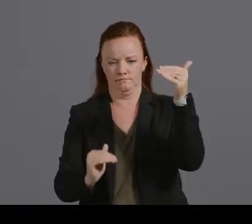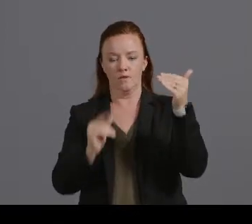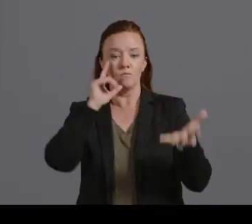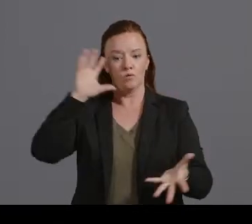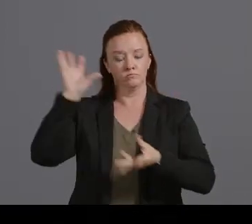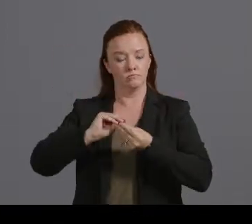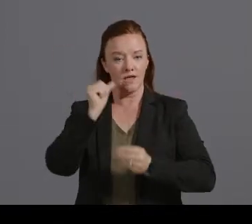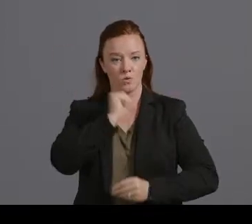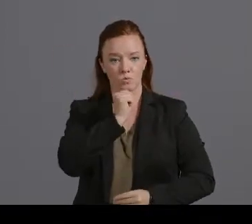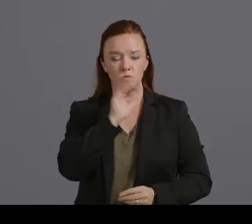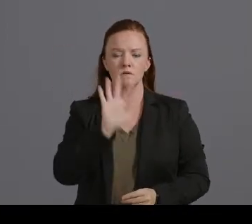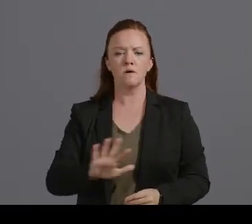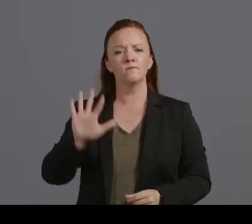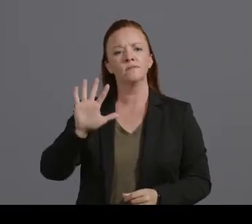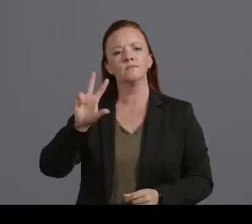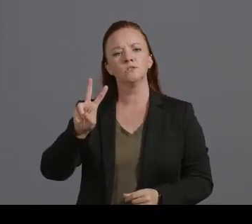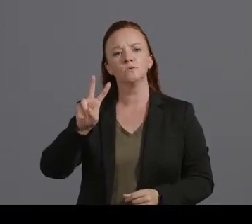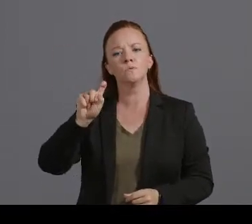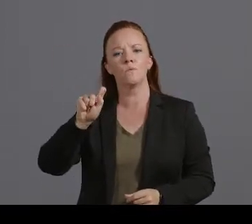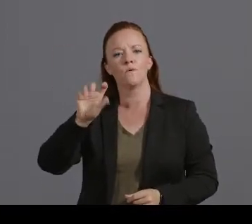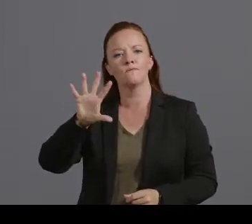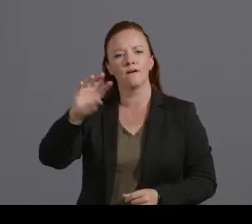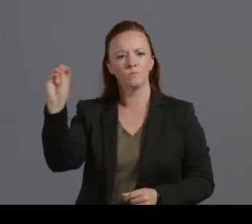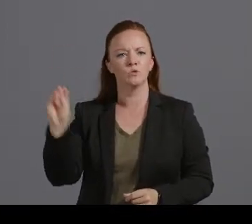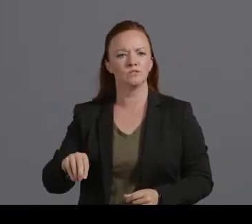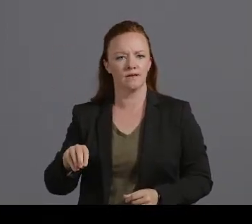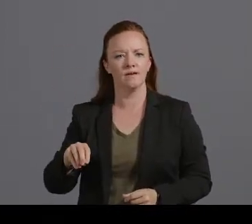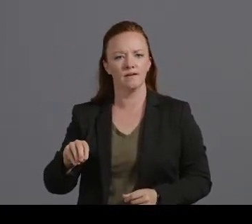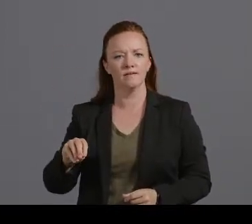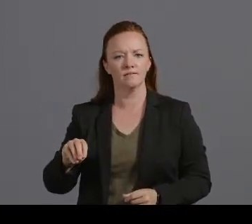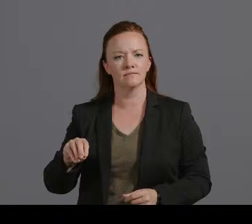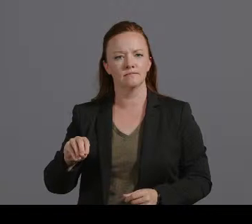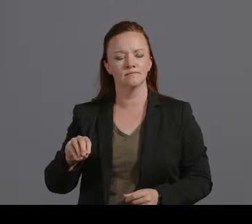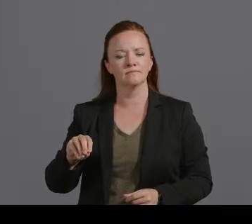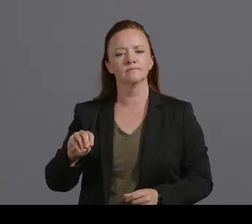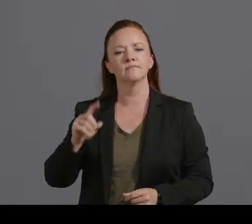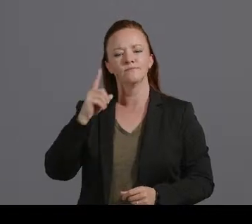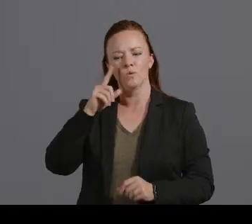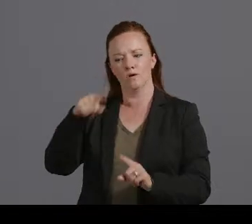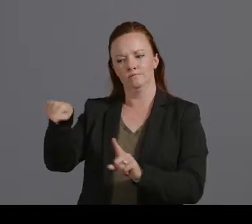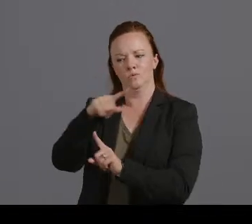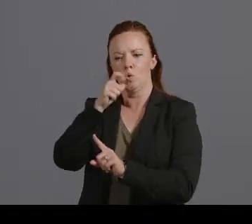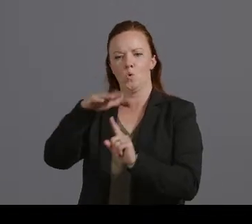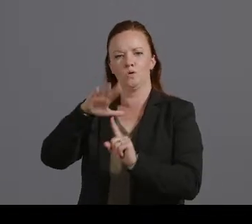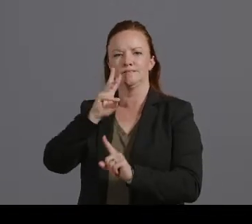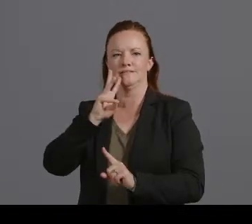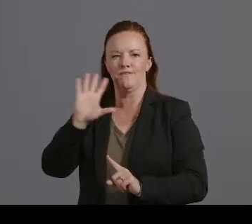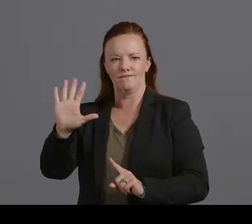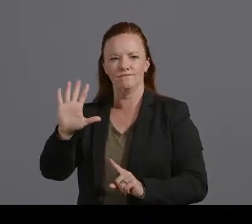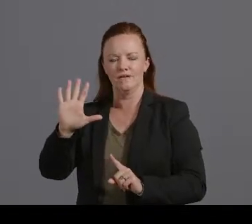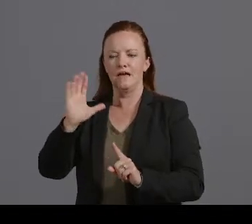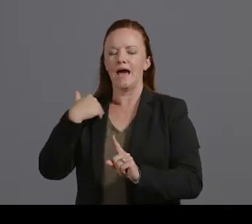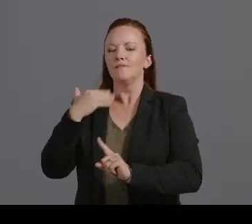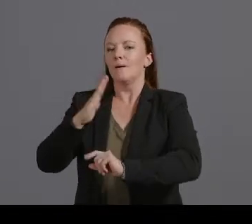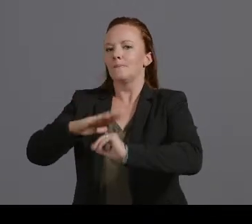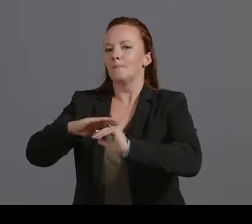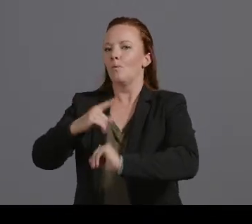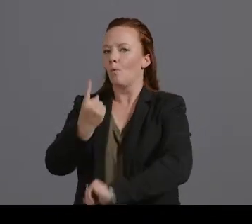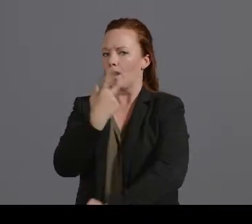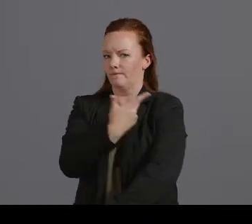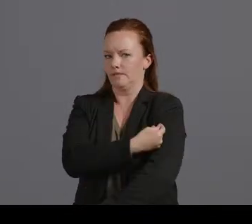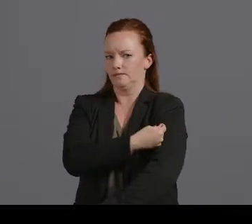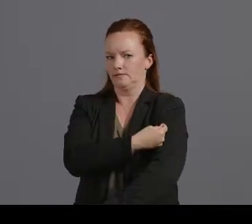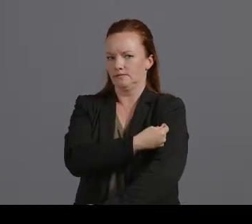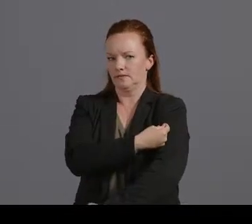whole, we were at about 52.5% of our 65 and older population receiving at least 1 dose of